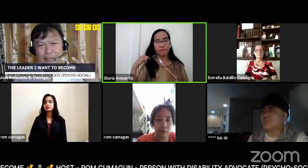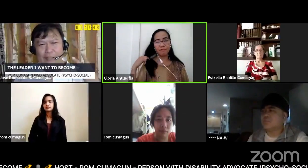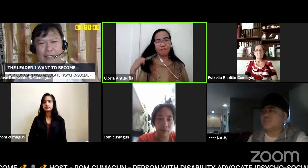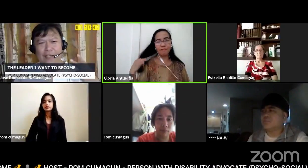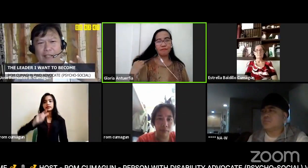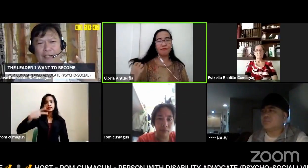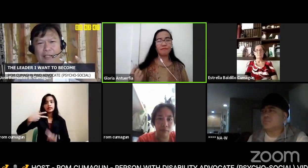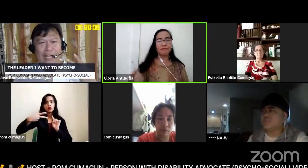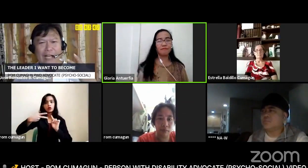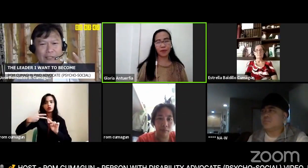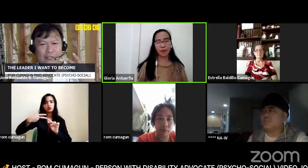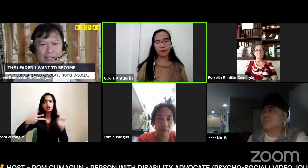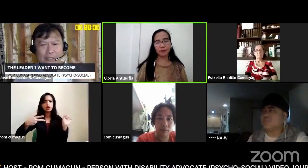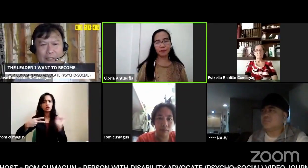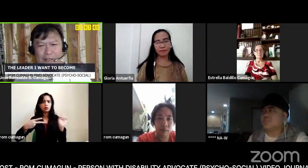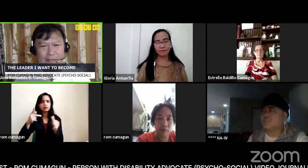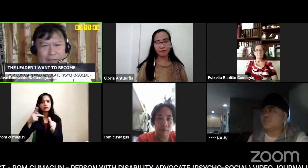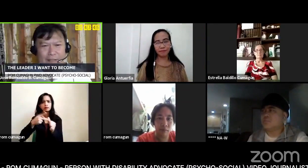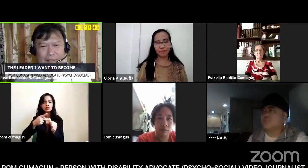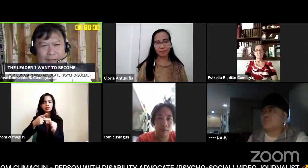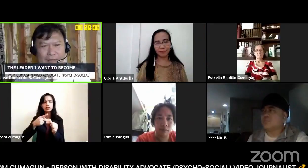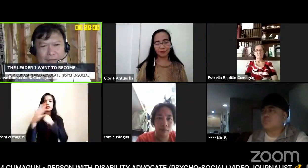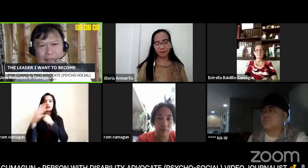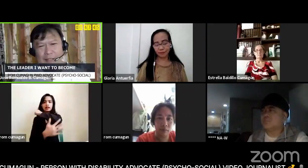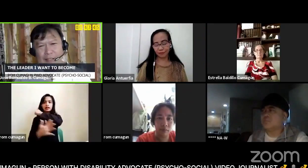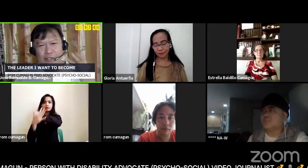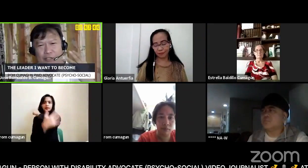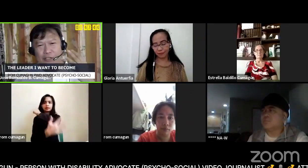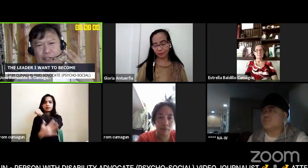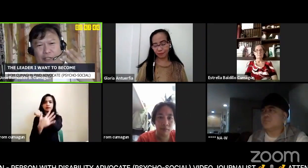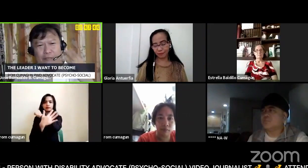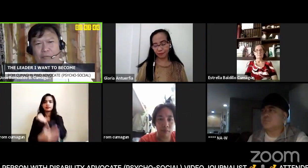Second priority, country.